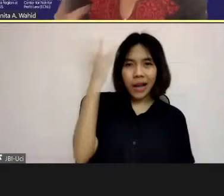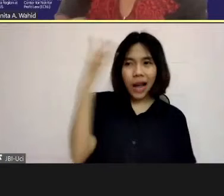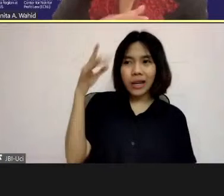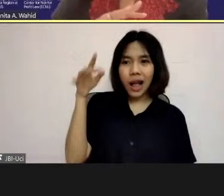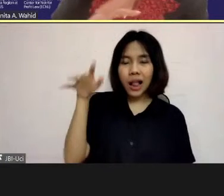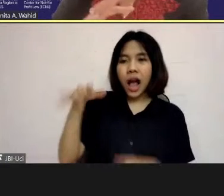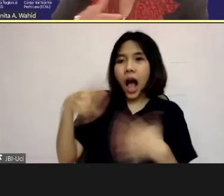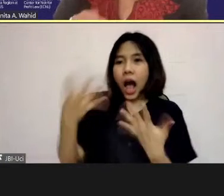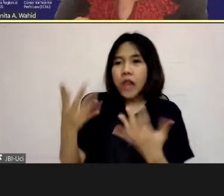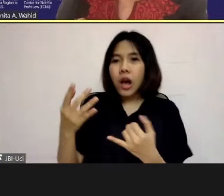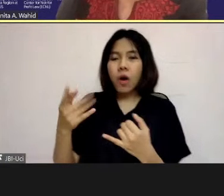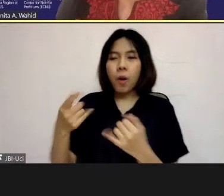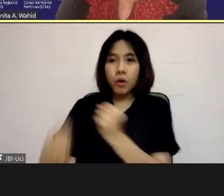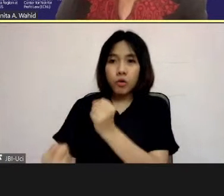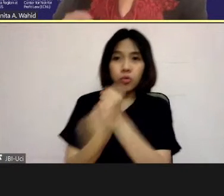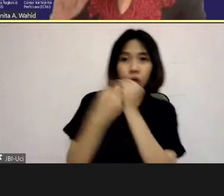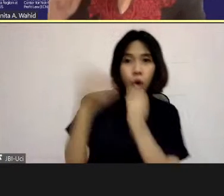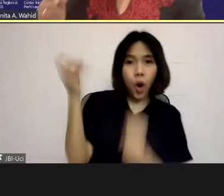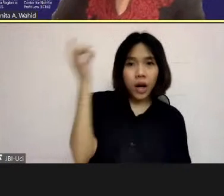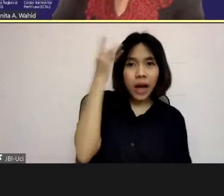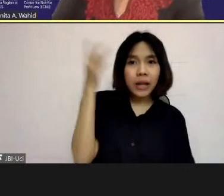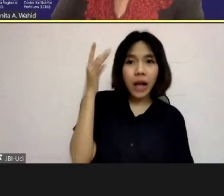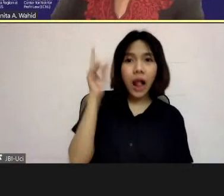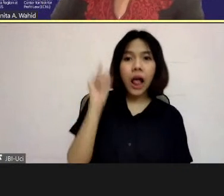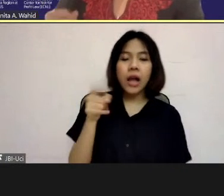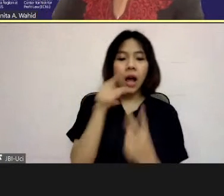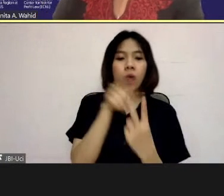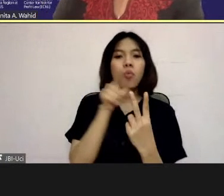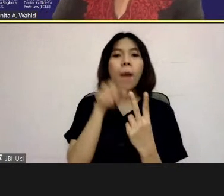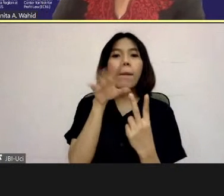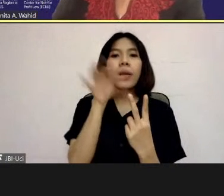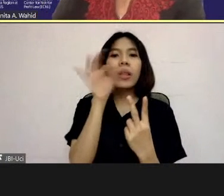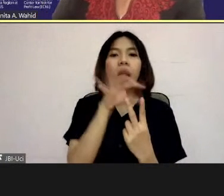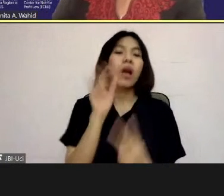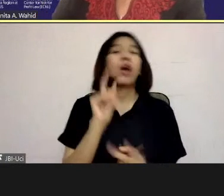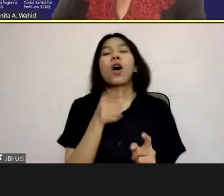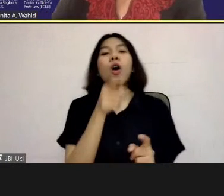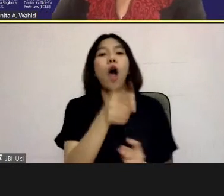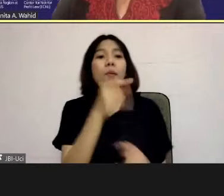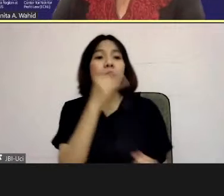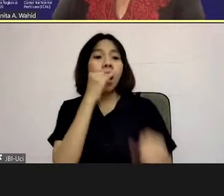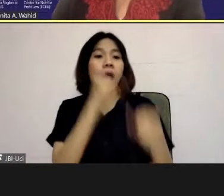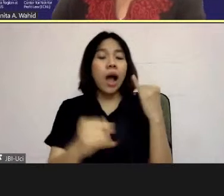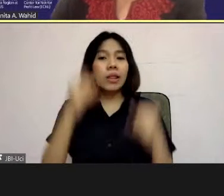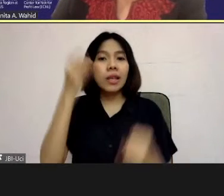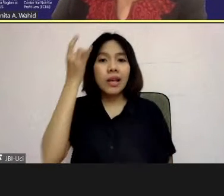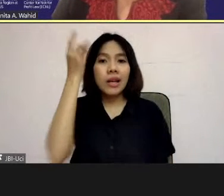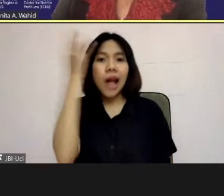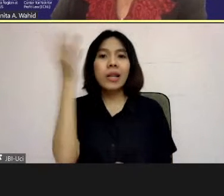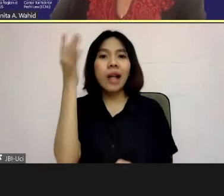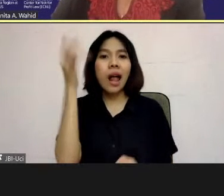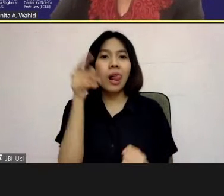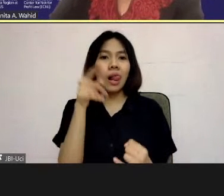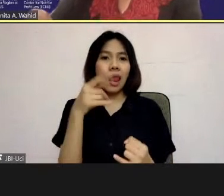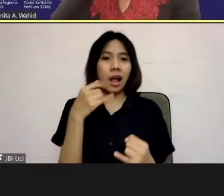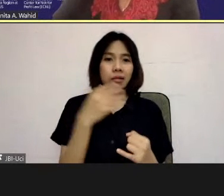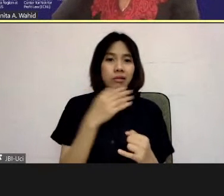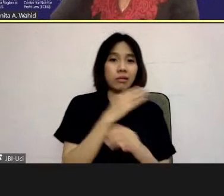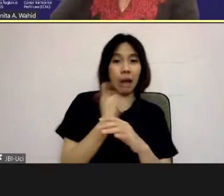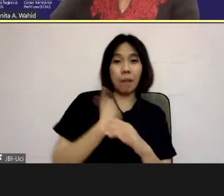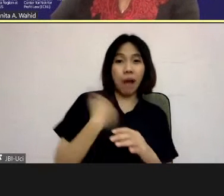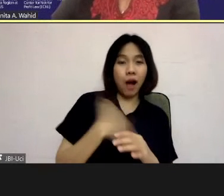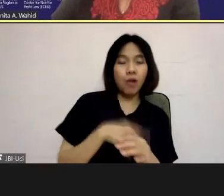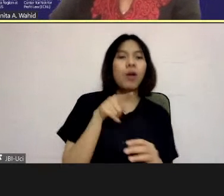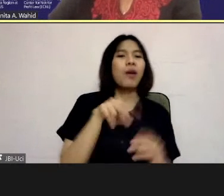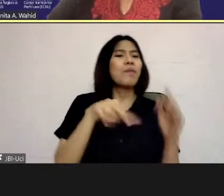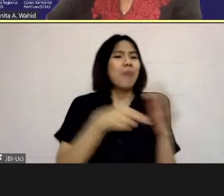being forced to the civic society. There's no other options. What about you? Are you have these anti-radicalisms? You're